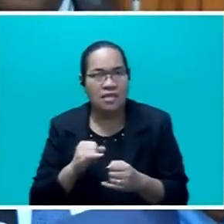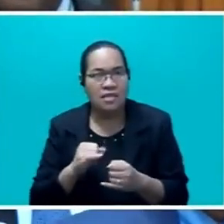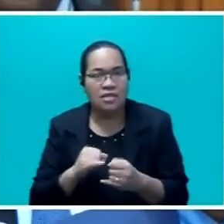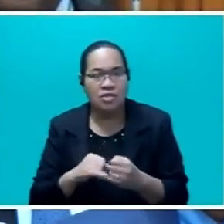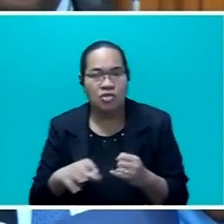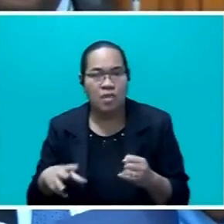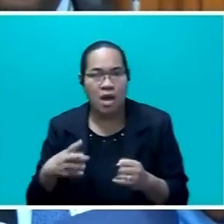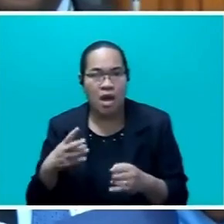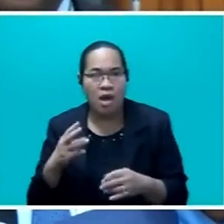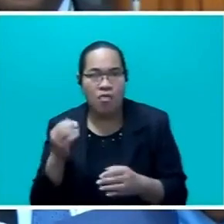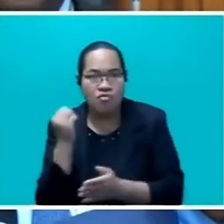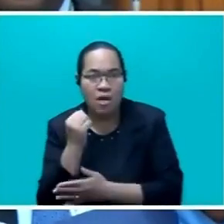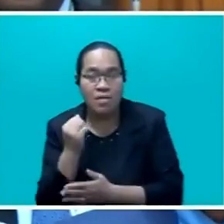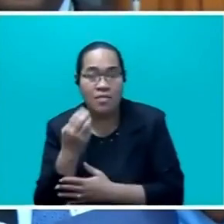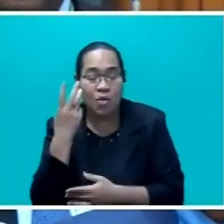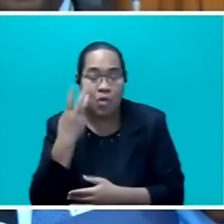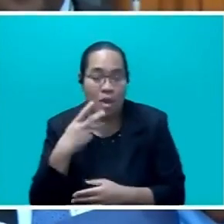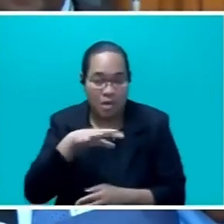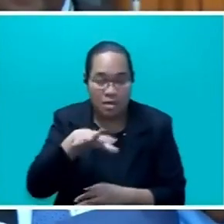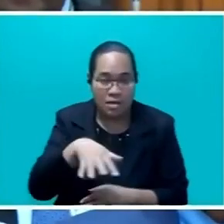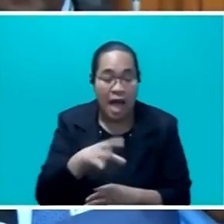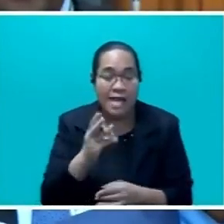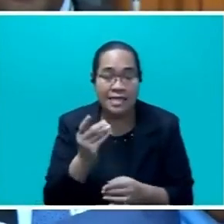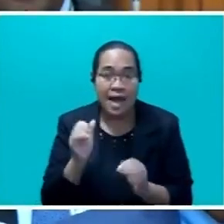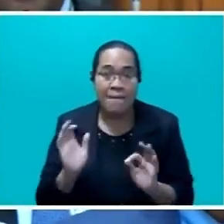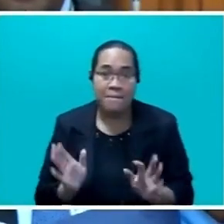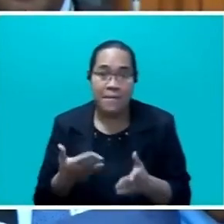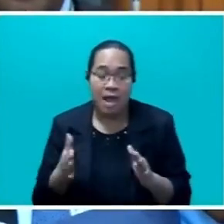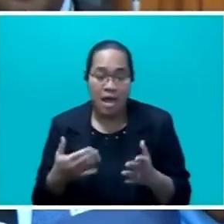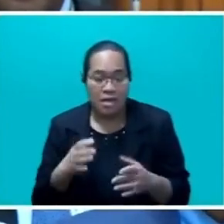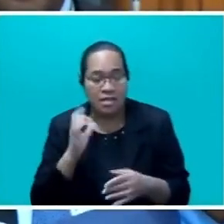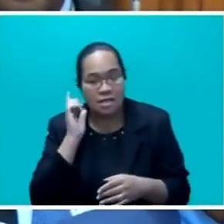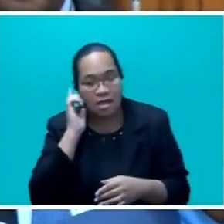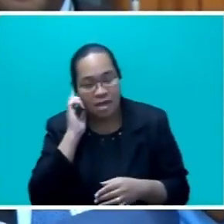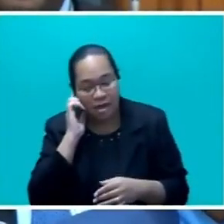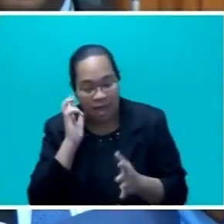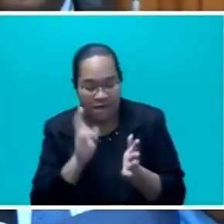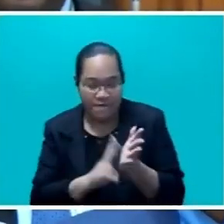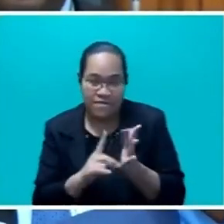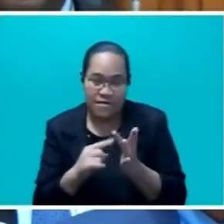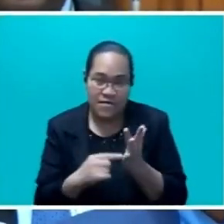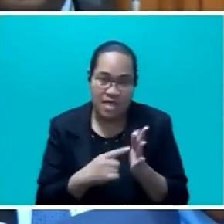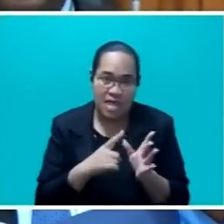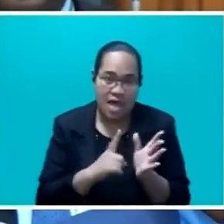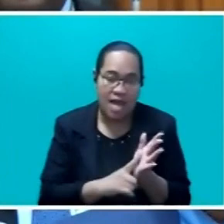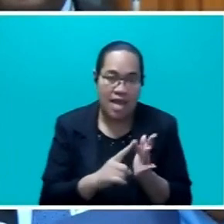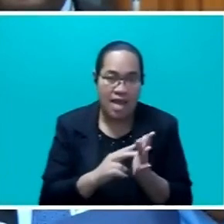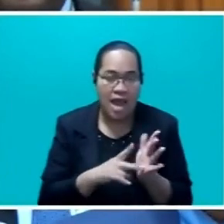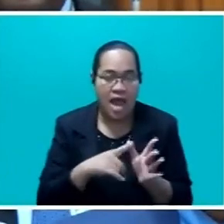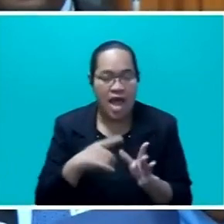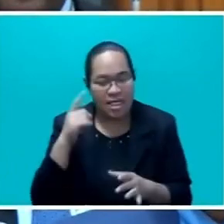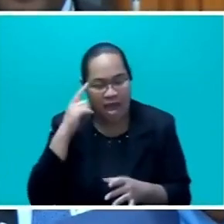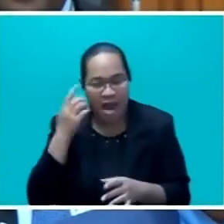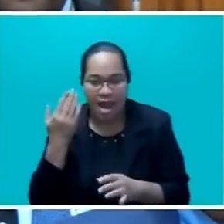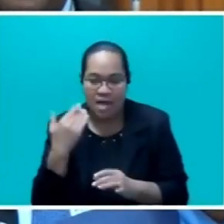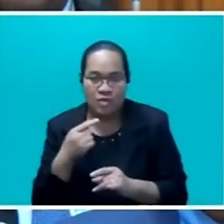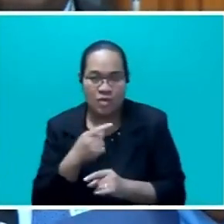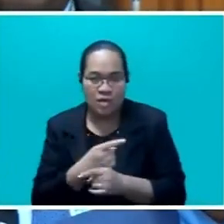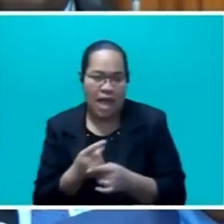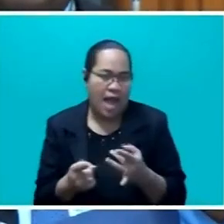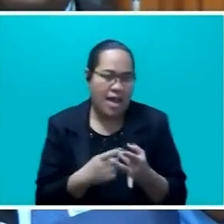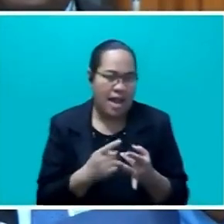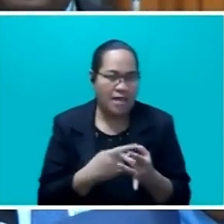division. Some of their players, Vitalin and Iconet, and also I think last week with another